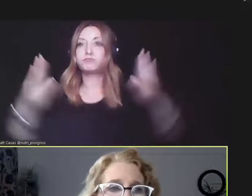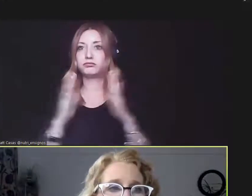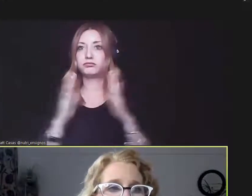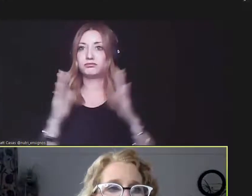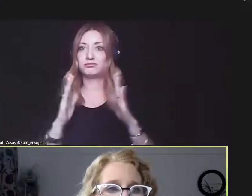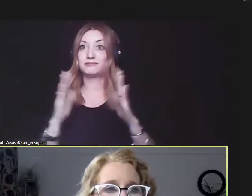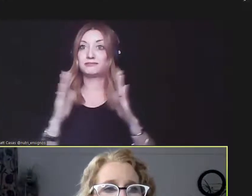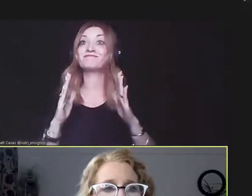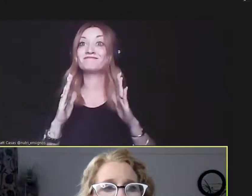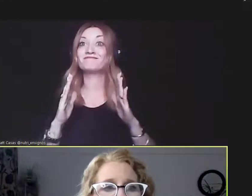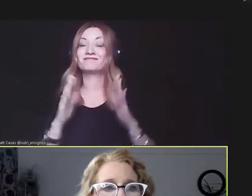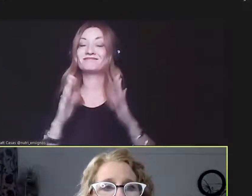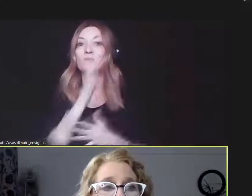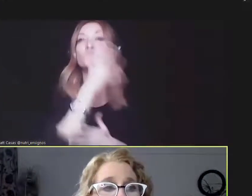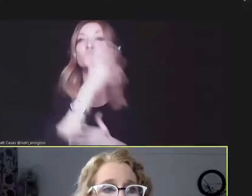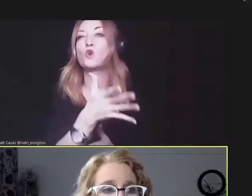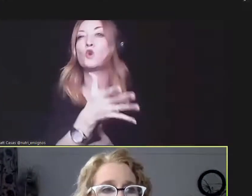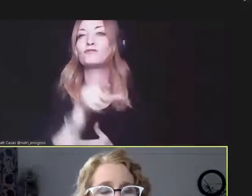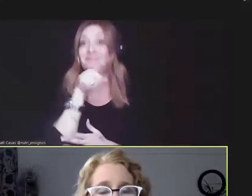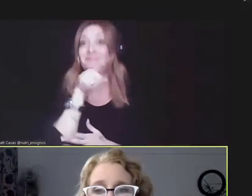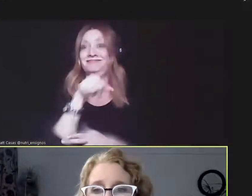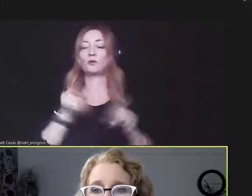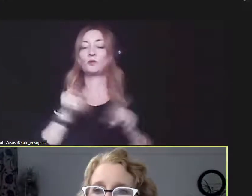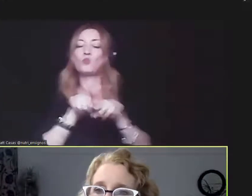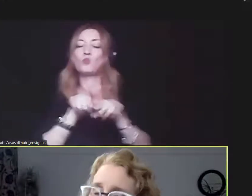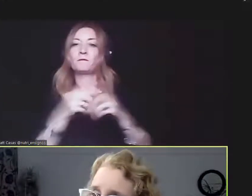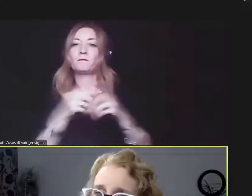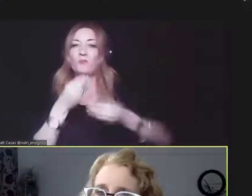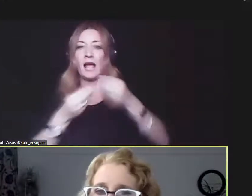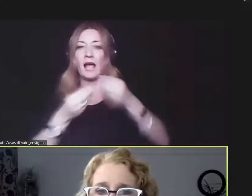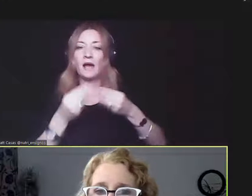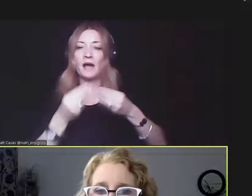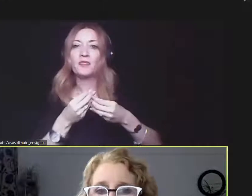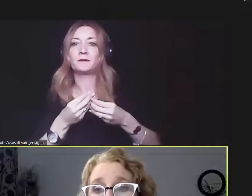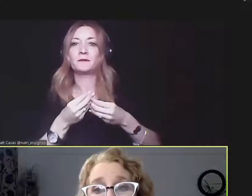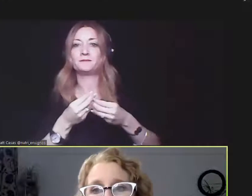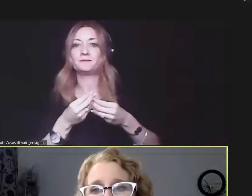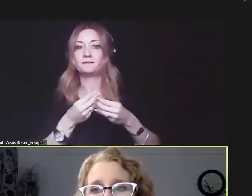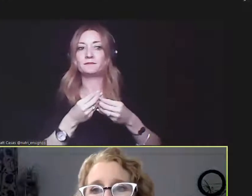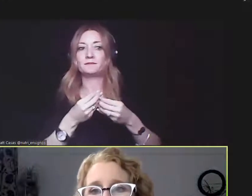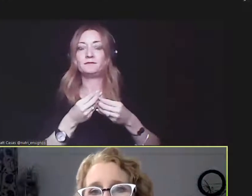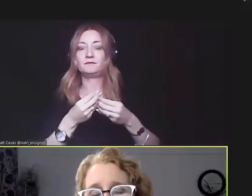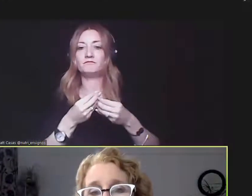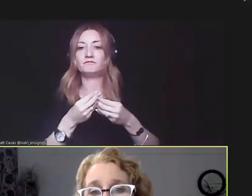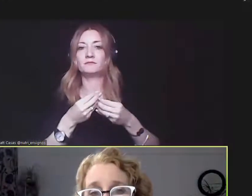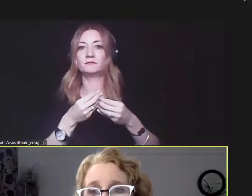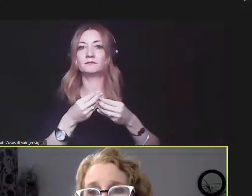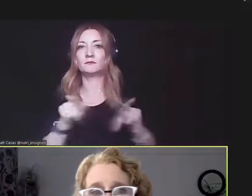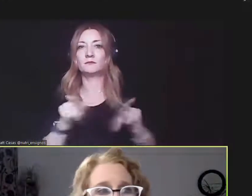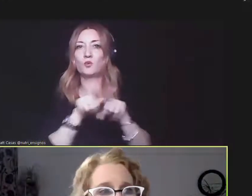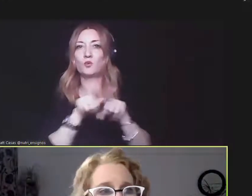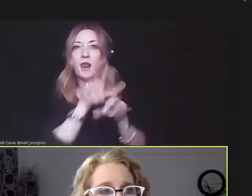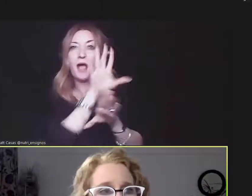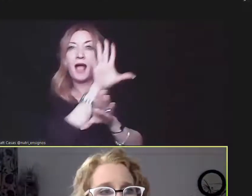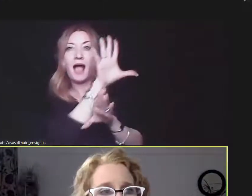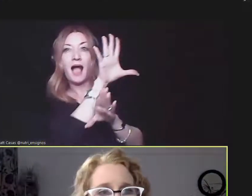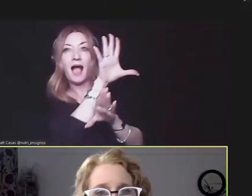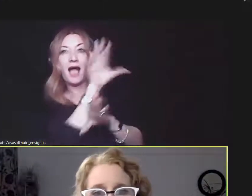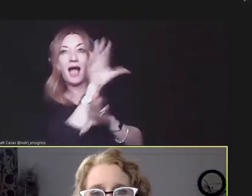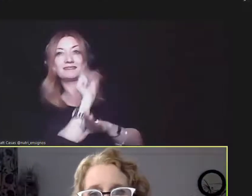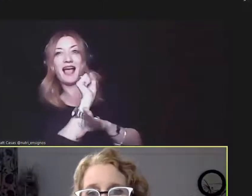the sort of toxins to prevent them from absorbing into the body, first of